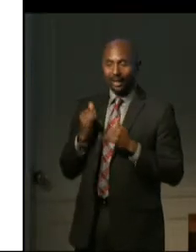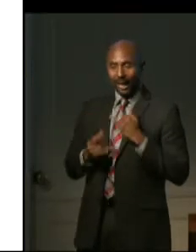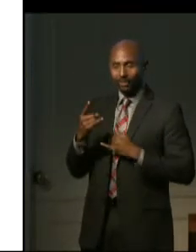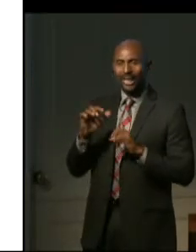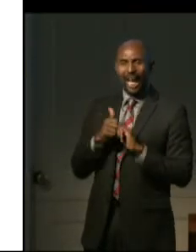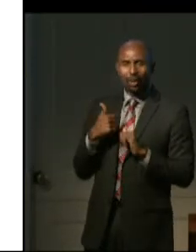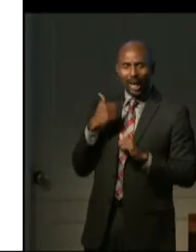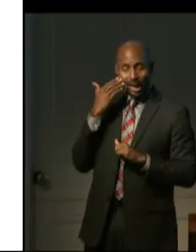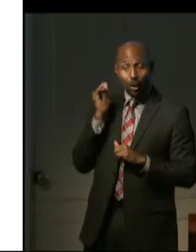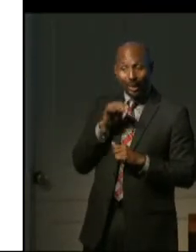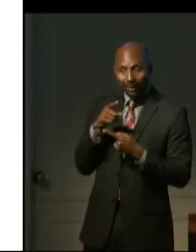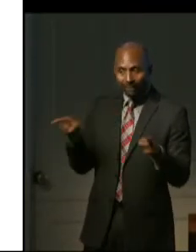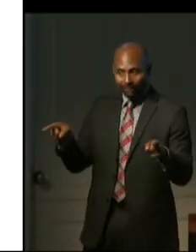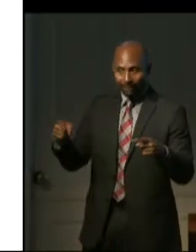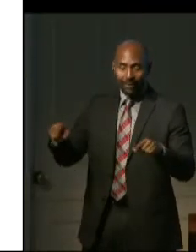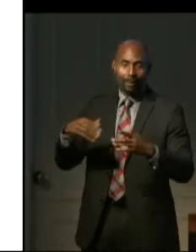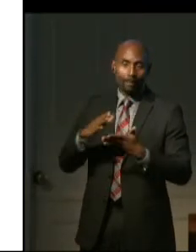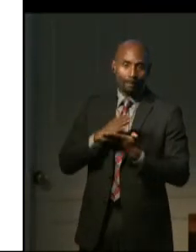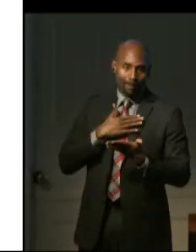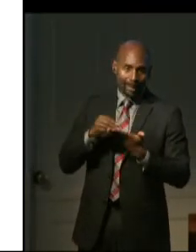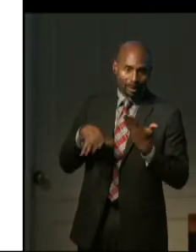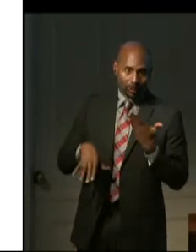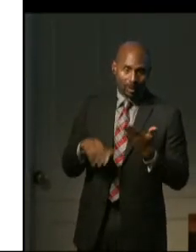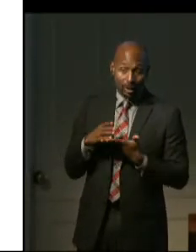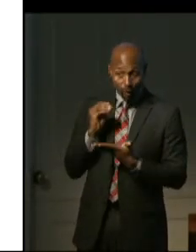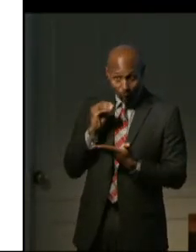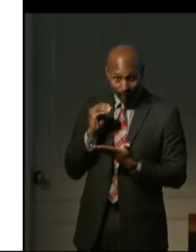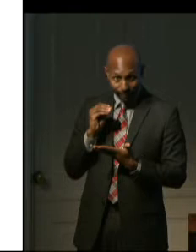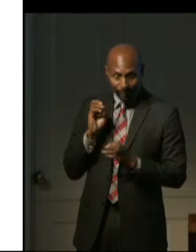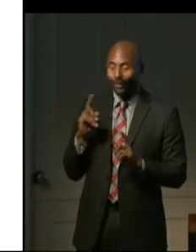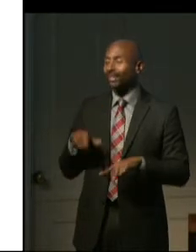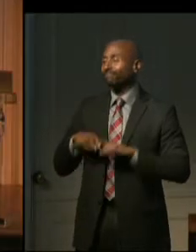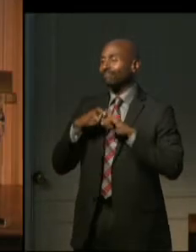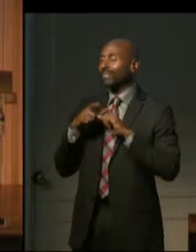I'll stop there and then we'll meet for a discussion.